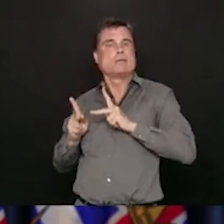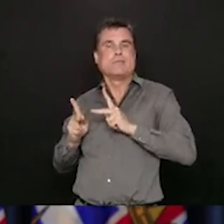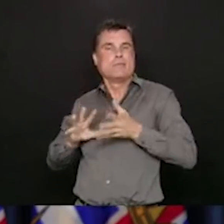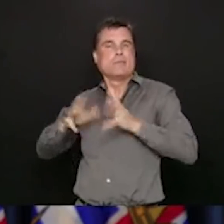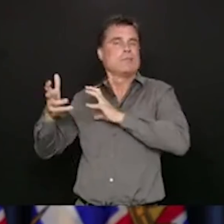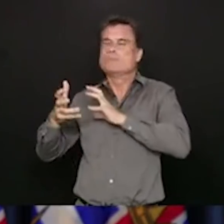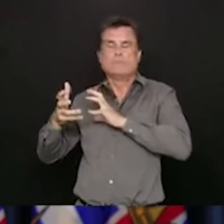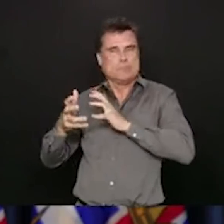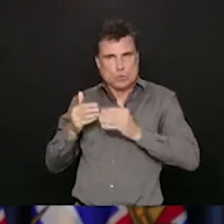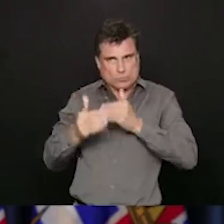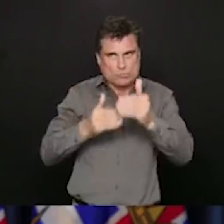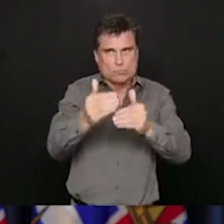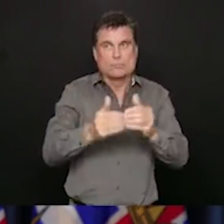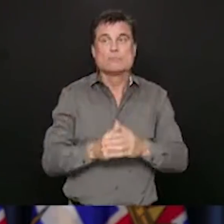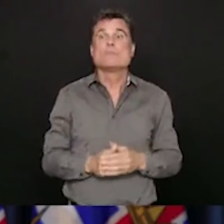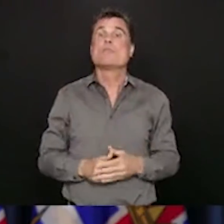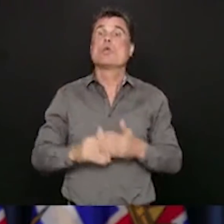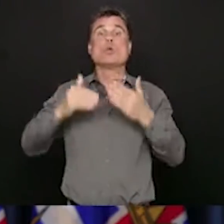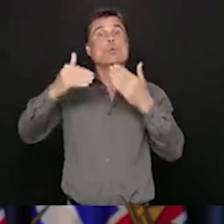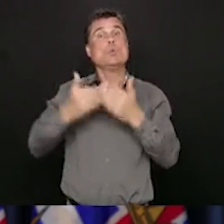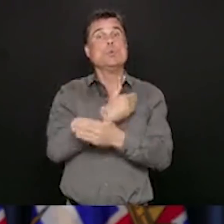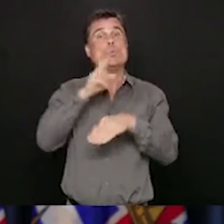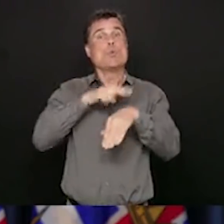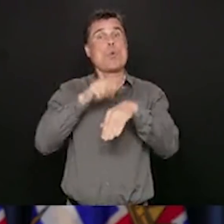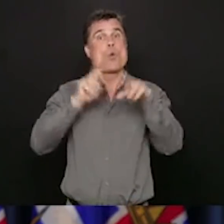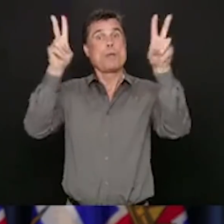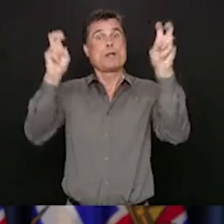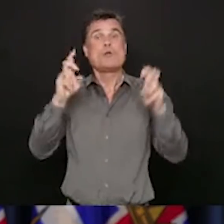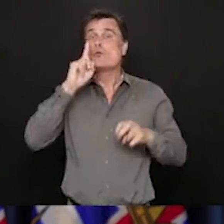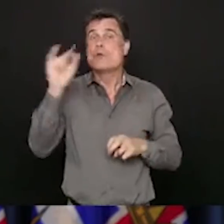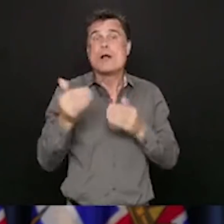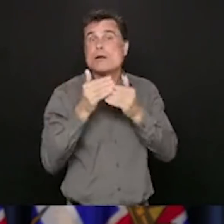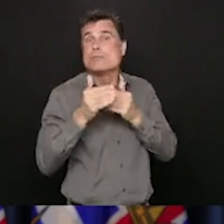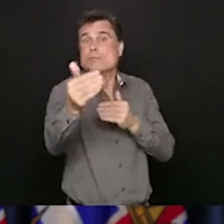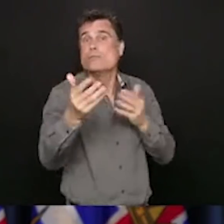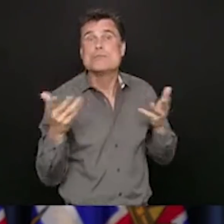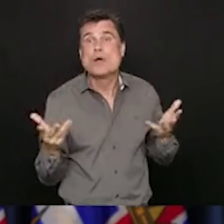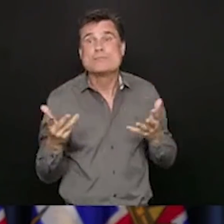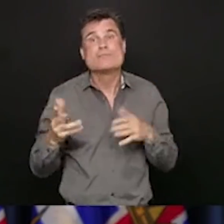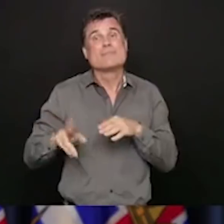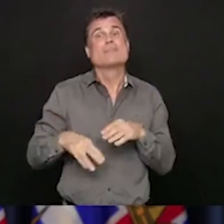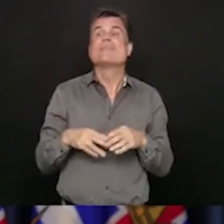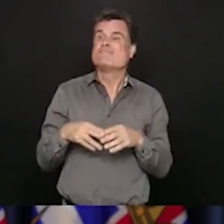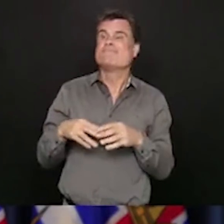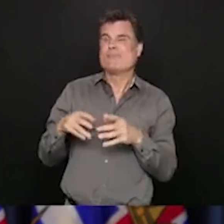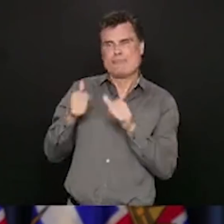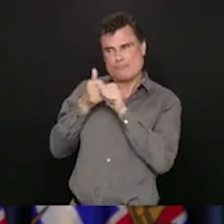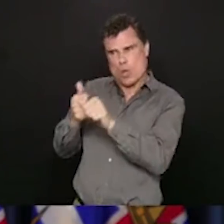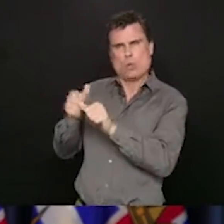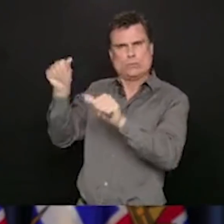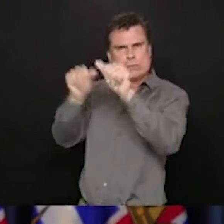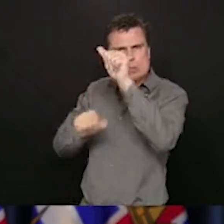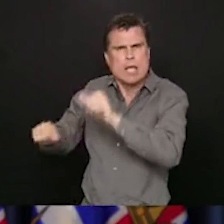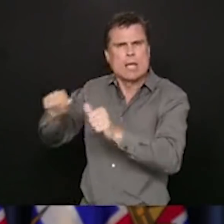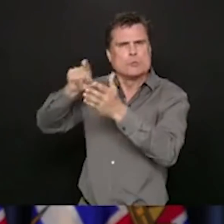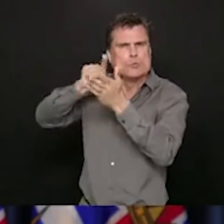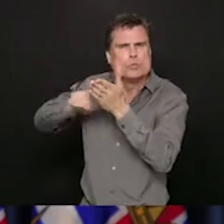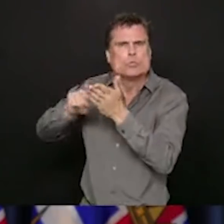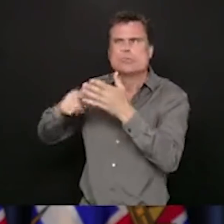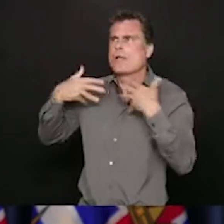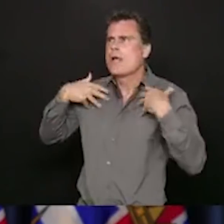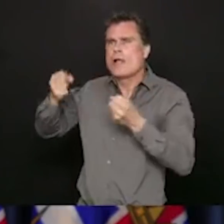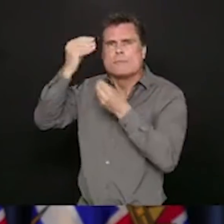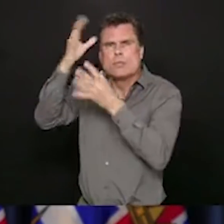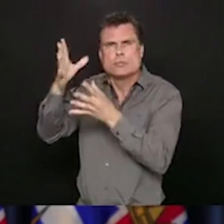the science and the work of public health officials. And it will be a phased-in approach, as other provinces are doing. But it'll be different in British